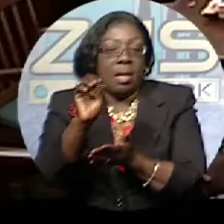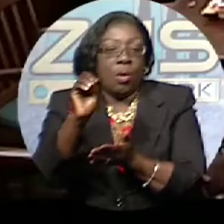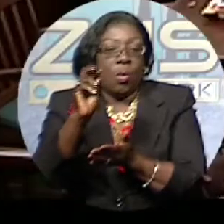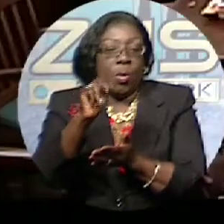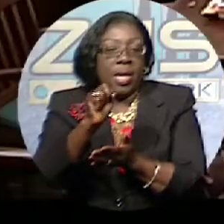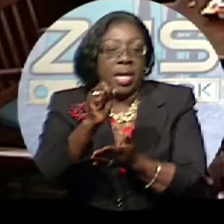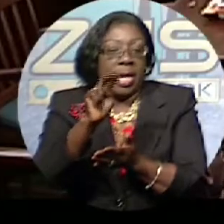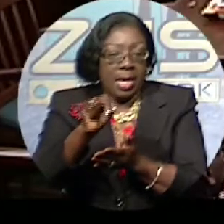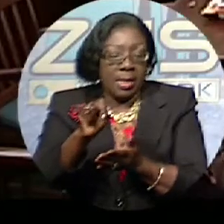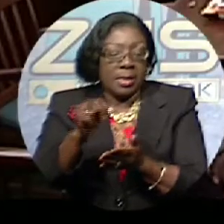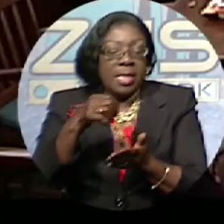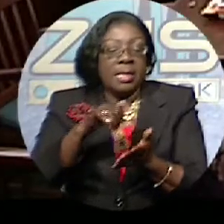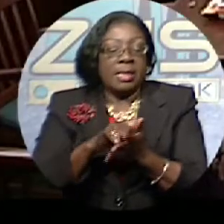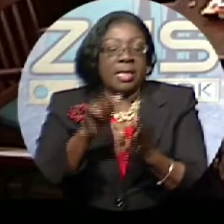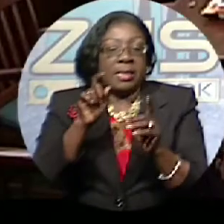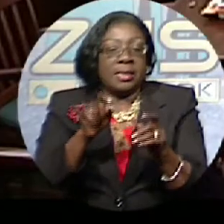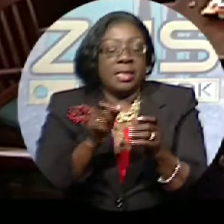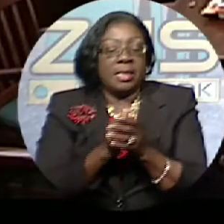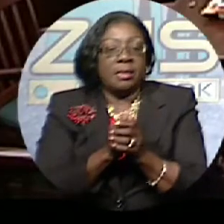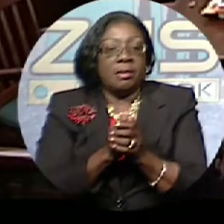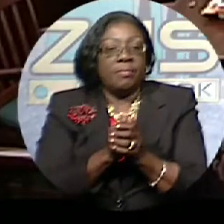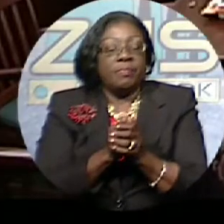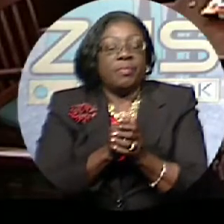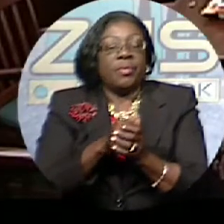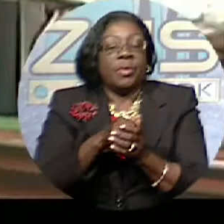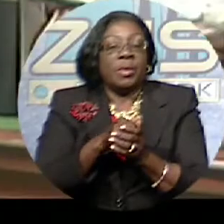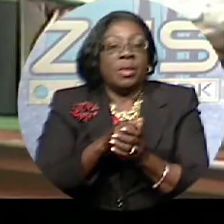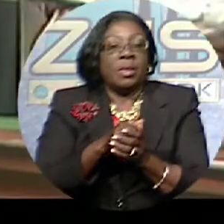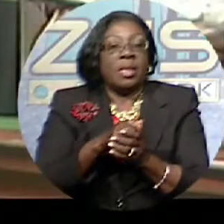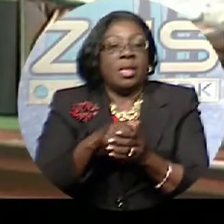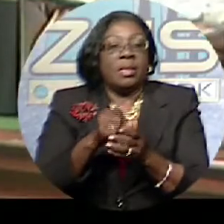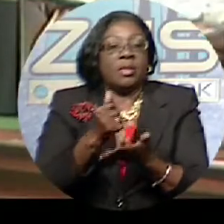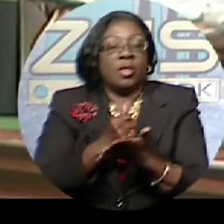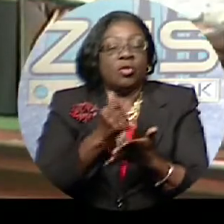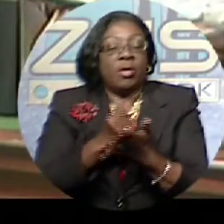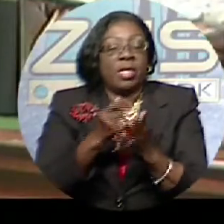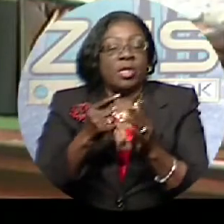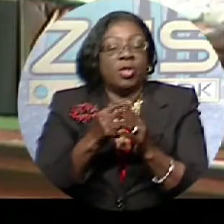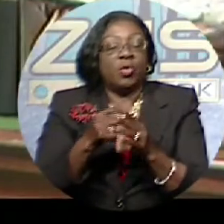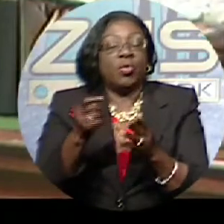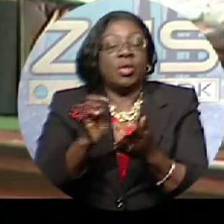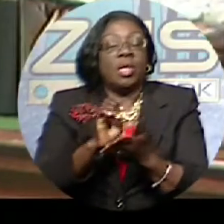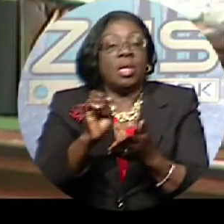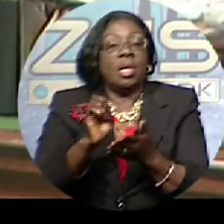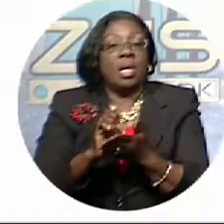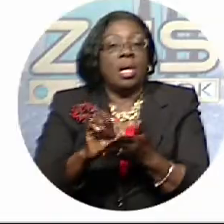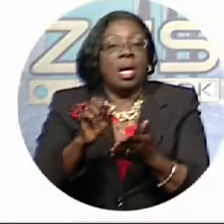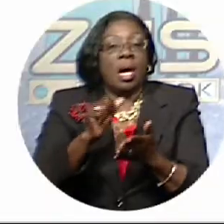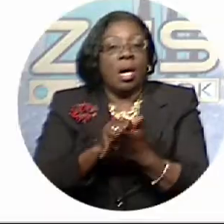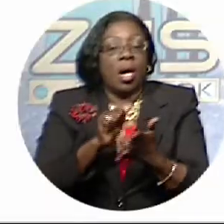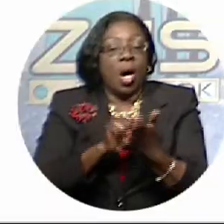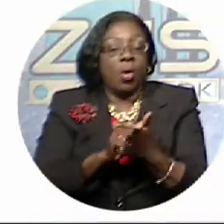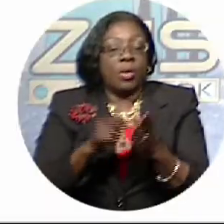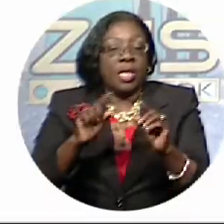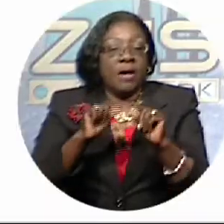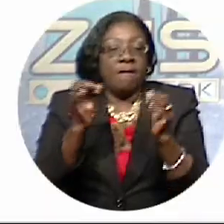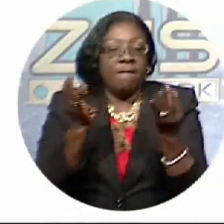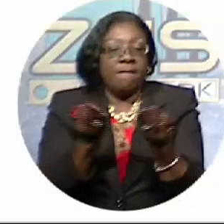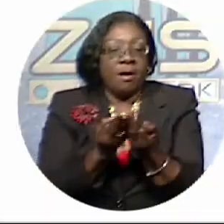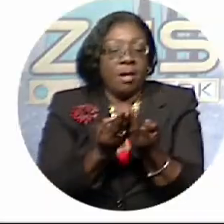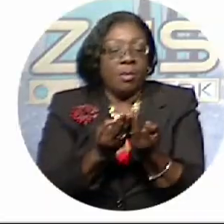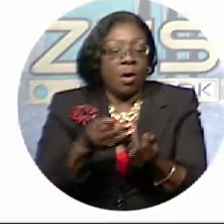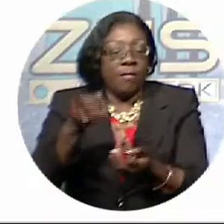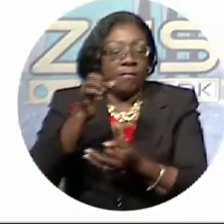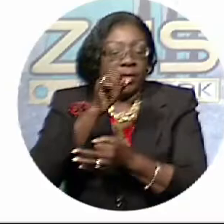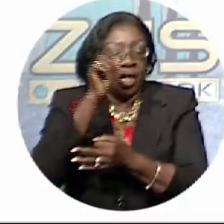acquired. Collection and management of the Resolve portfolio is contracted to the accounting firm Deloitte & Touche, with Resolve